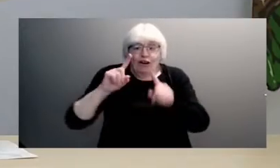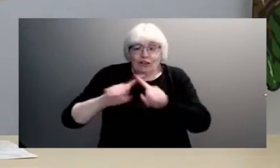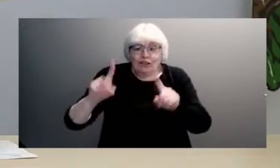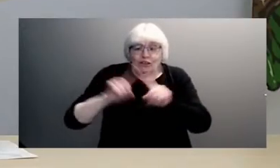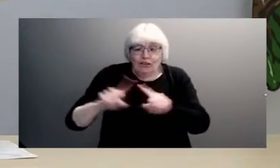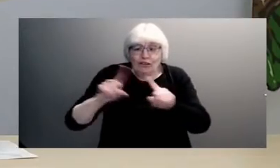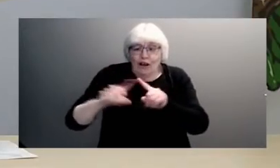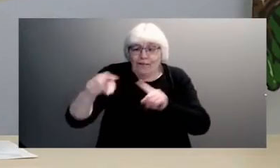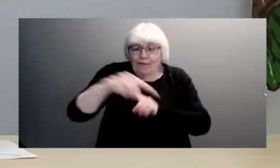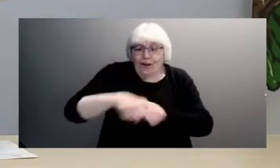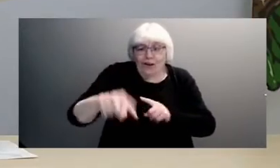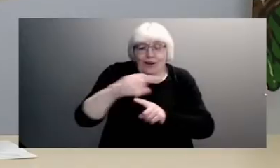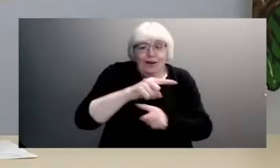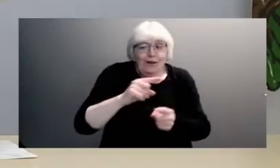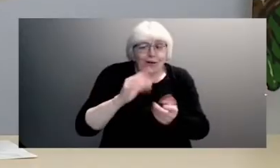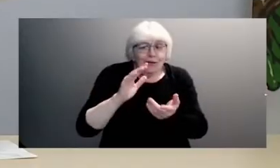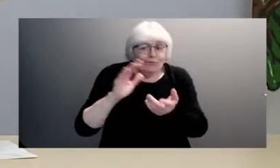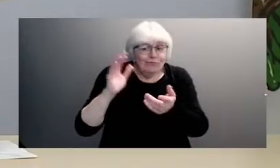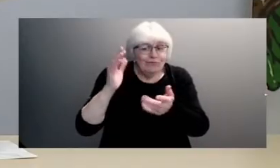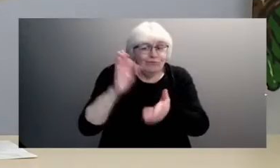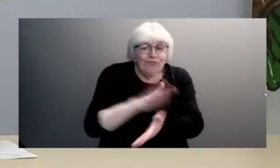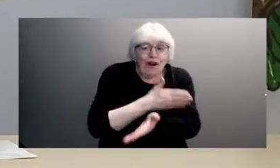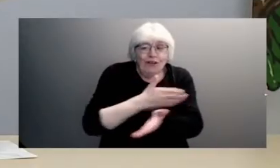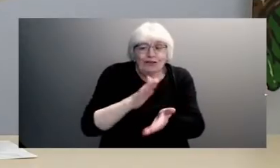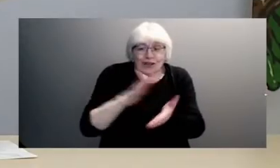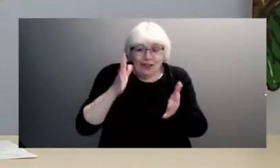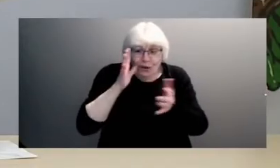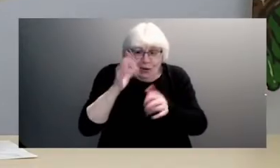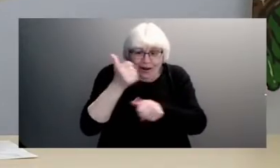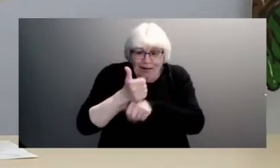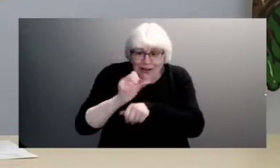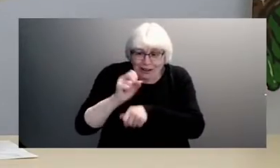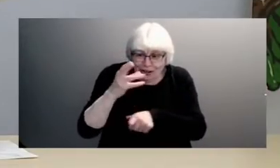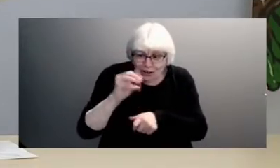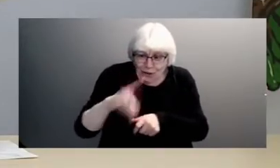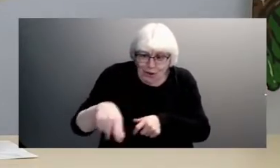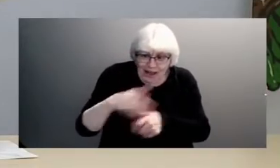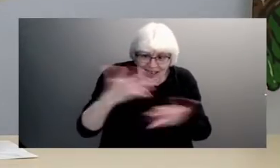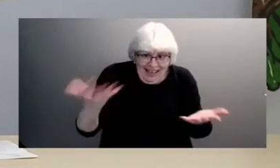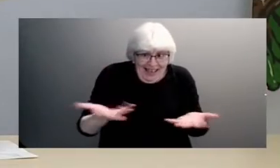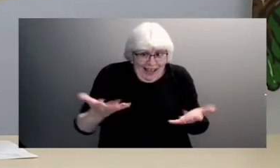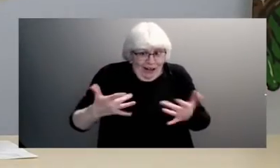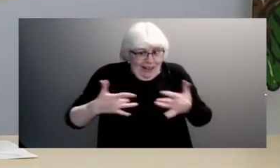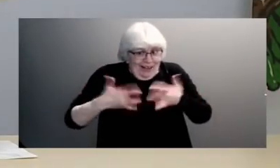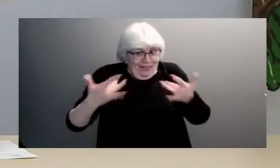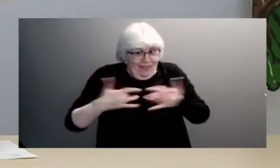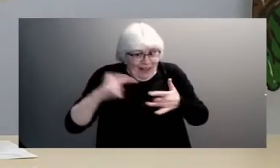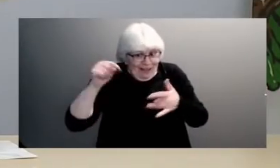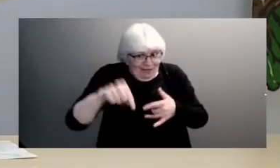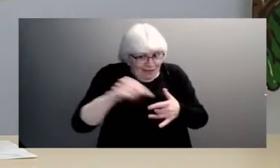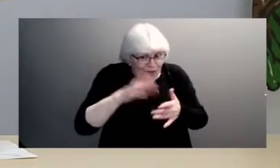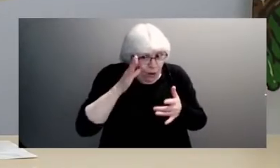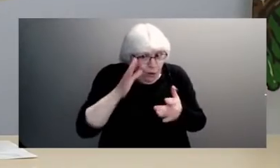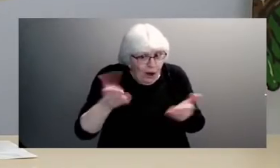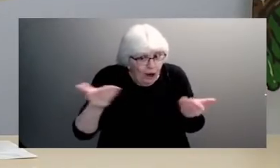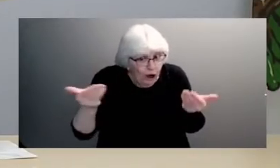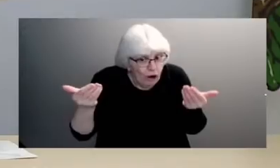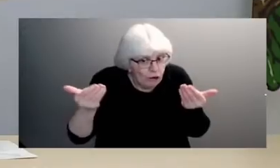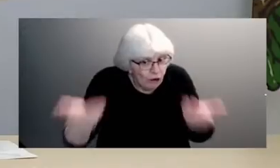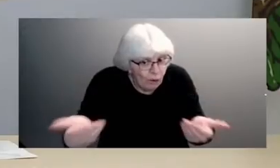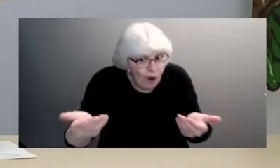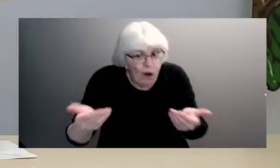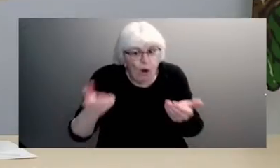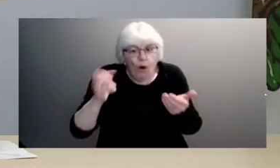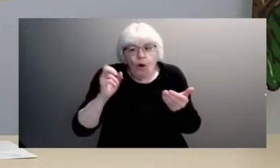you concerned about these events going forward? Have you talked to these organizers? Are these events not going to go forward? Give some people, obviously now